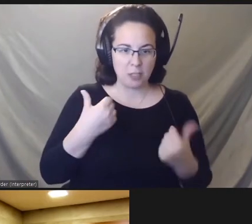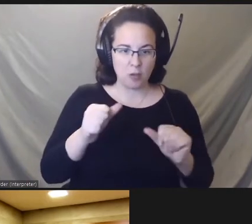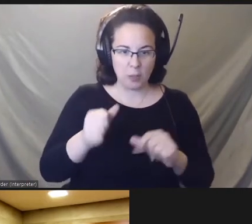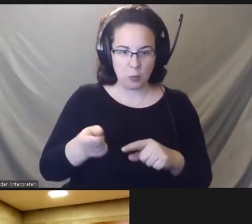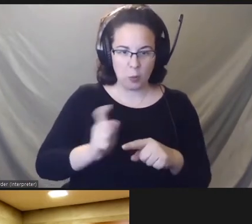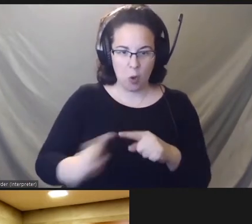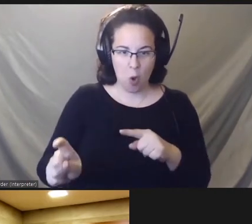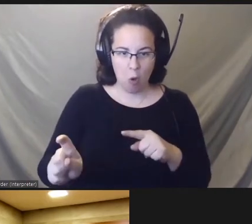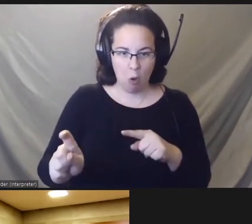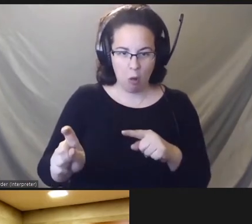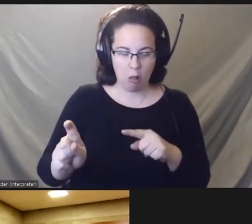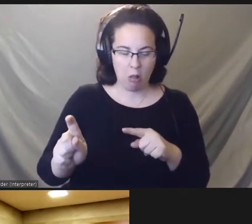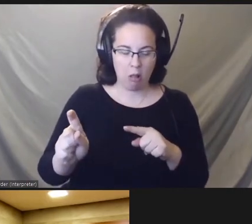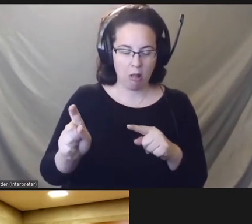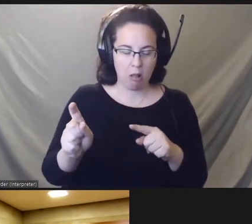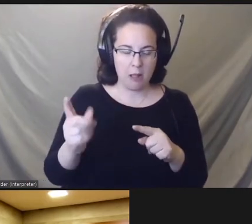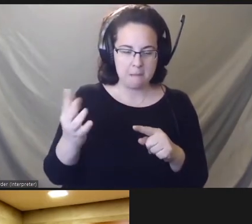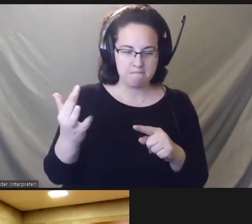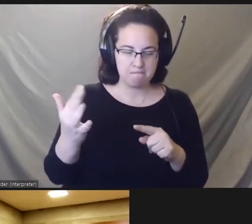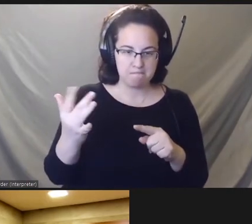into